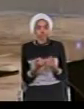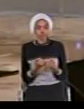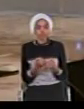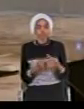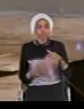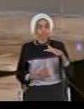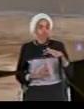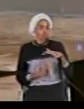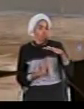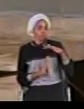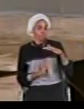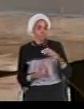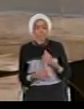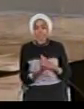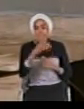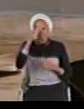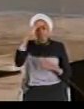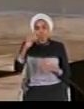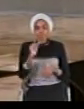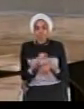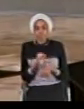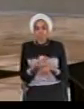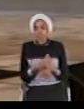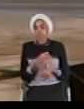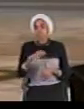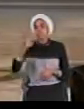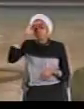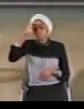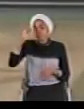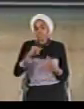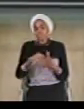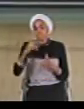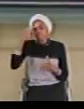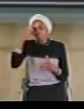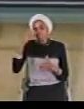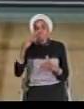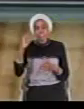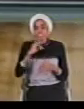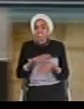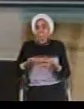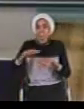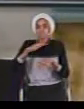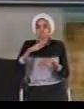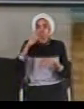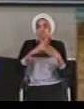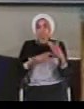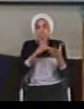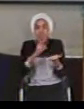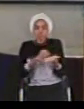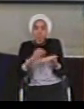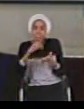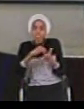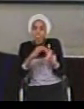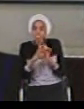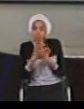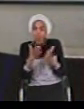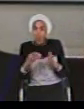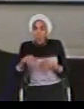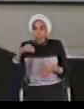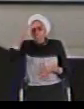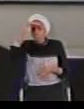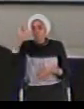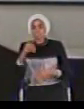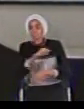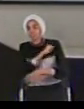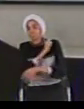man's work, a man who thinks is above that which is written, is a man of